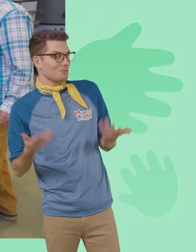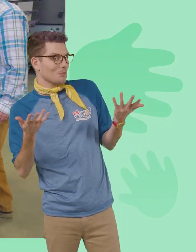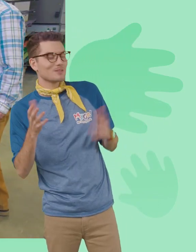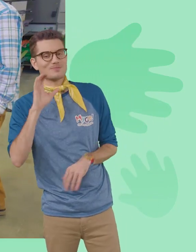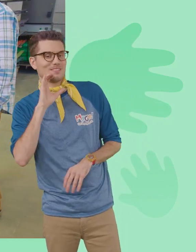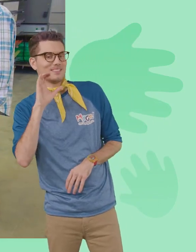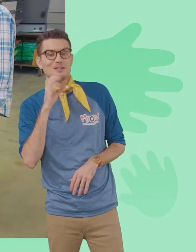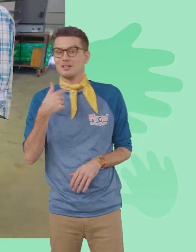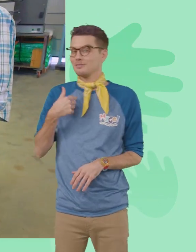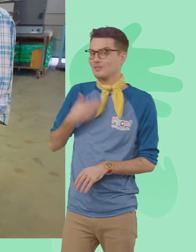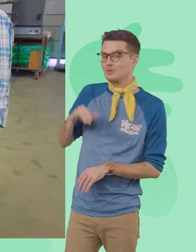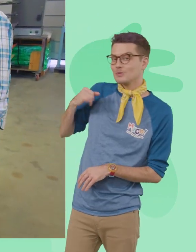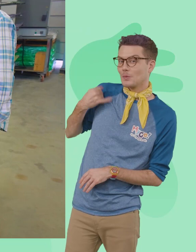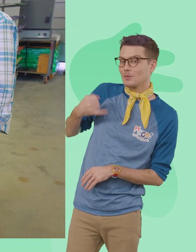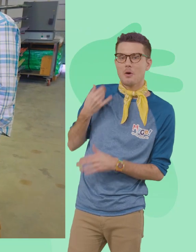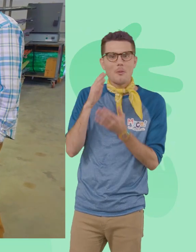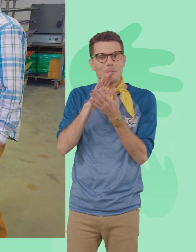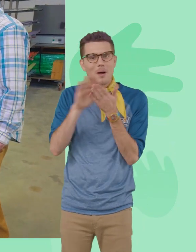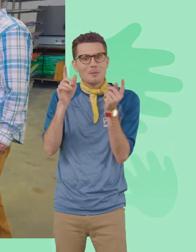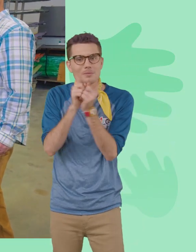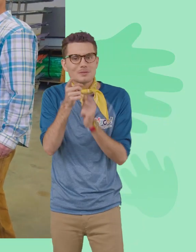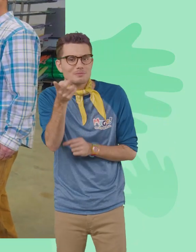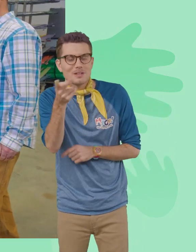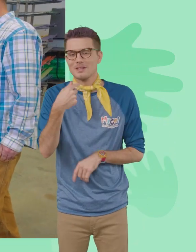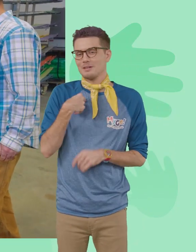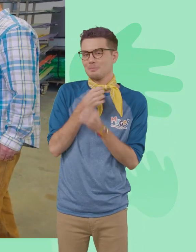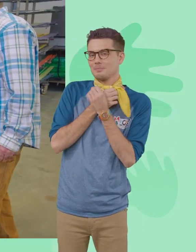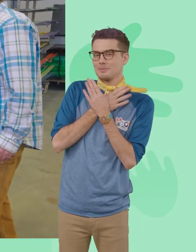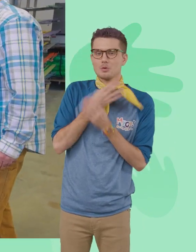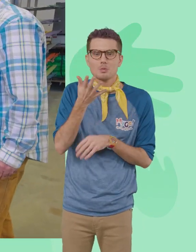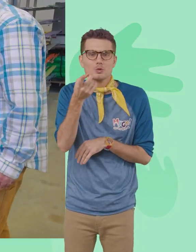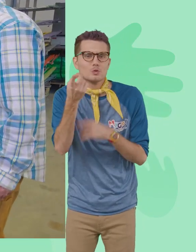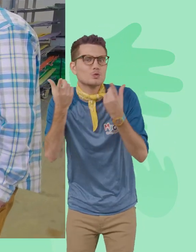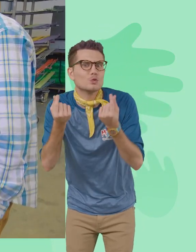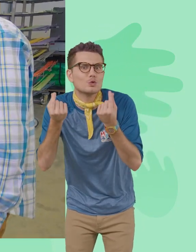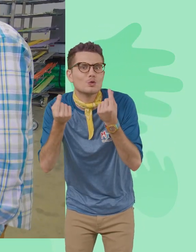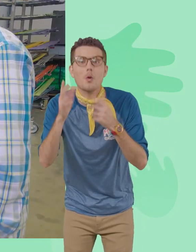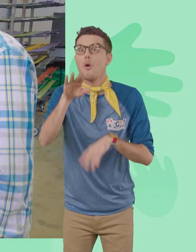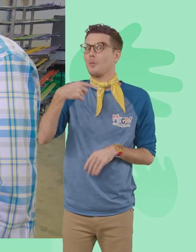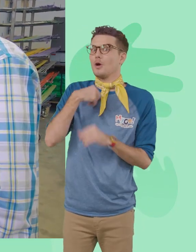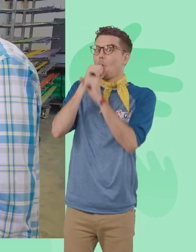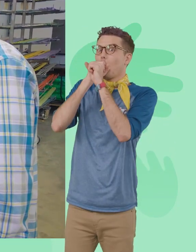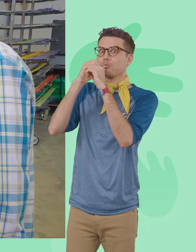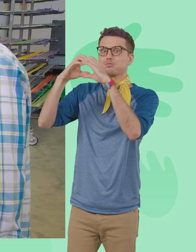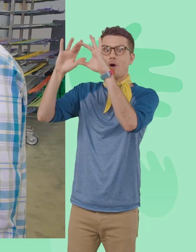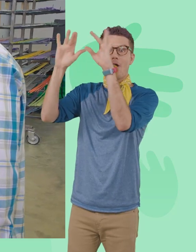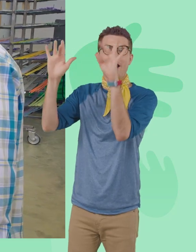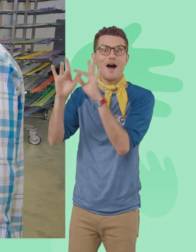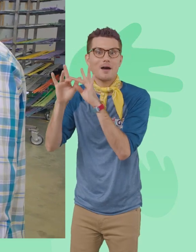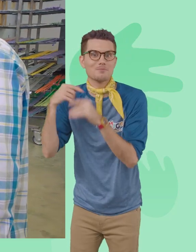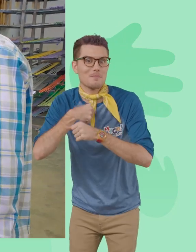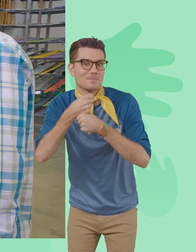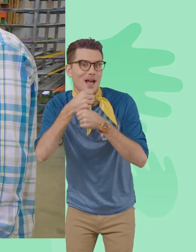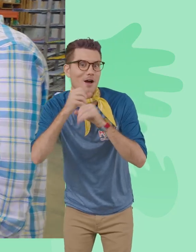I'm Craig. I'm Jordan. Oh, nice to meet you. I'm Blippi. What are you doing? We are blowing glass. making hearts. We like to make hearts a lot.